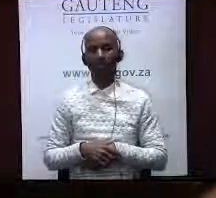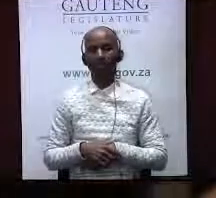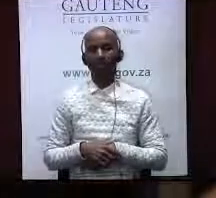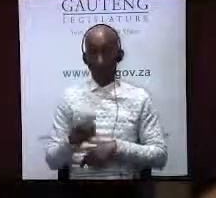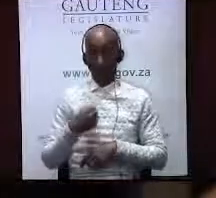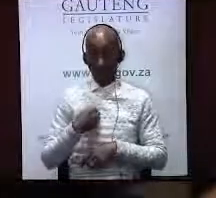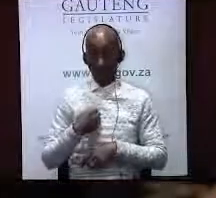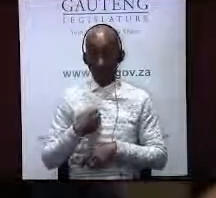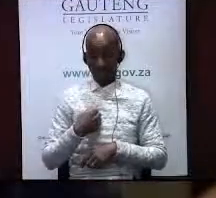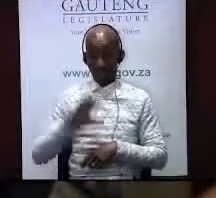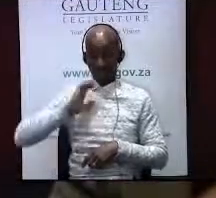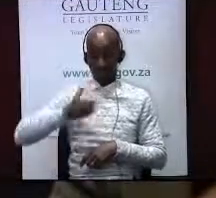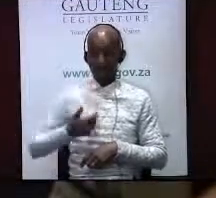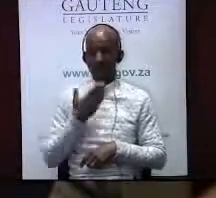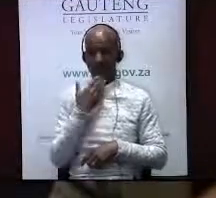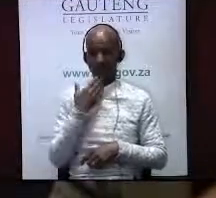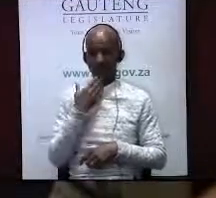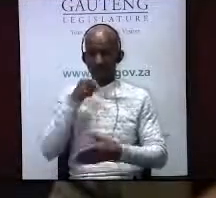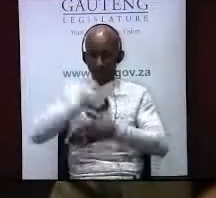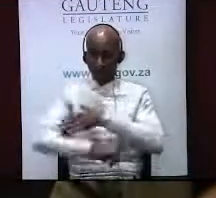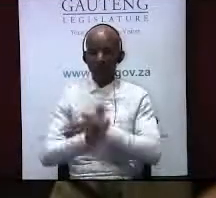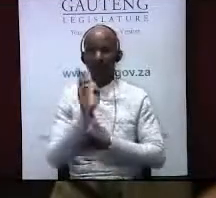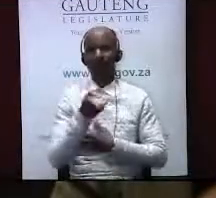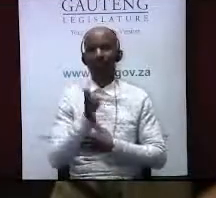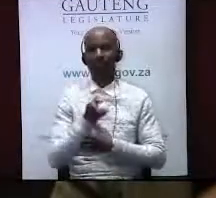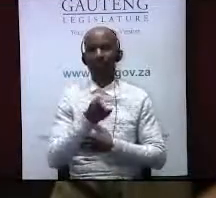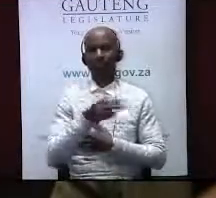I musado pulusitwe. Amen.